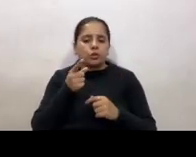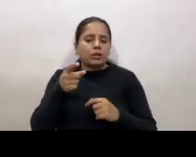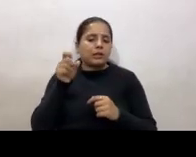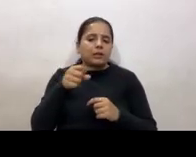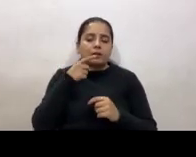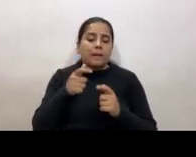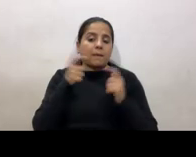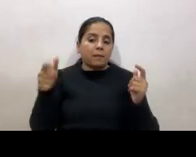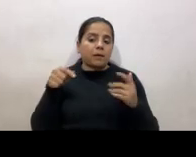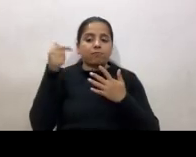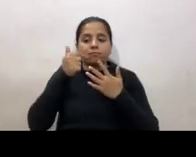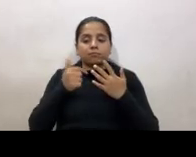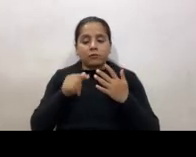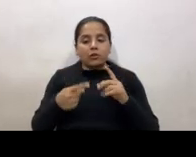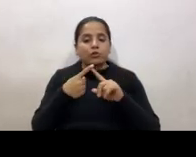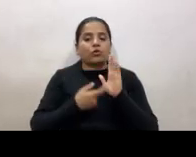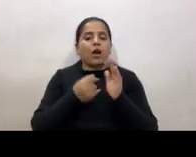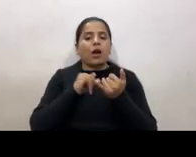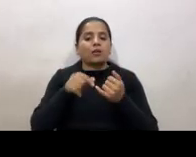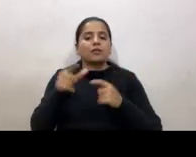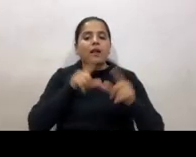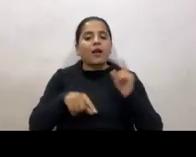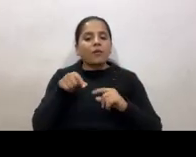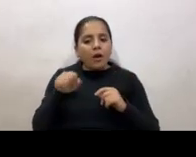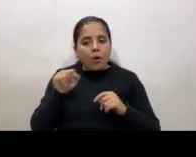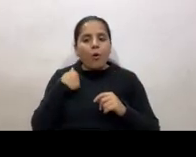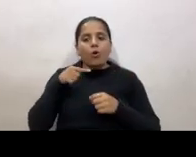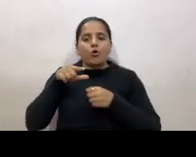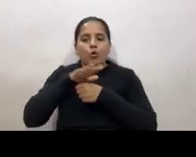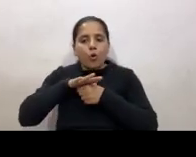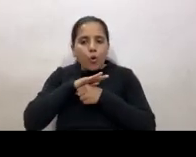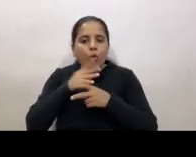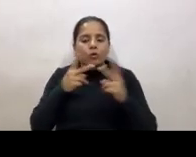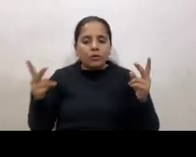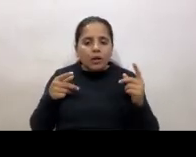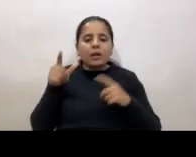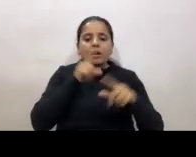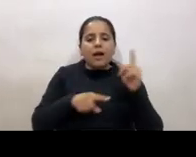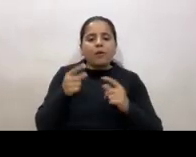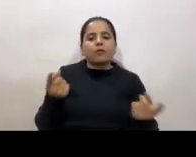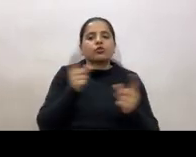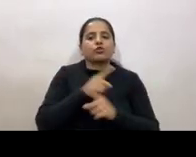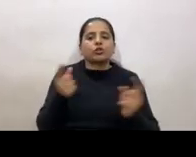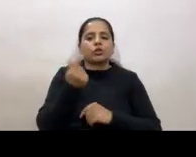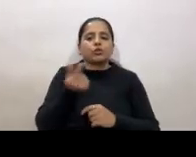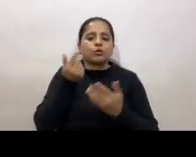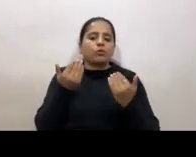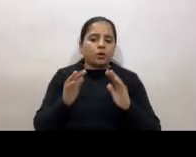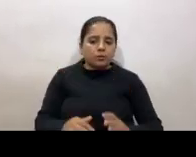big characteristic of translanguaging, that we use languages, named languages, flexibly and interchangeably.